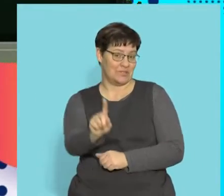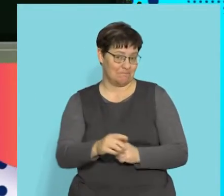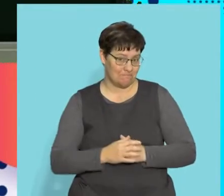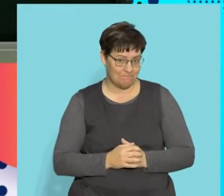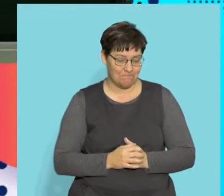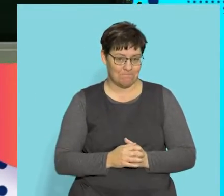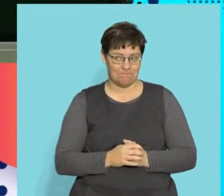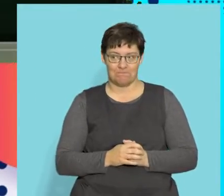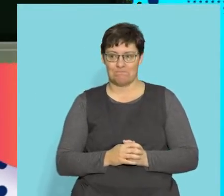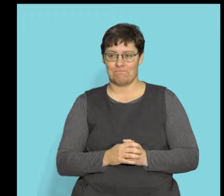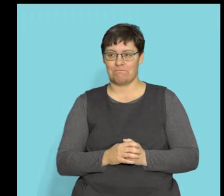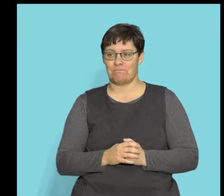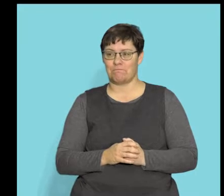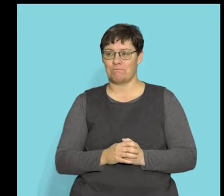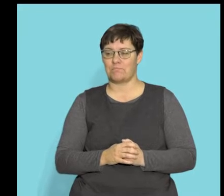will be.